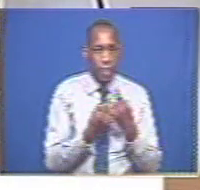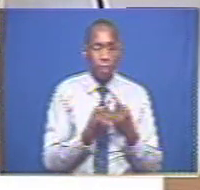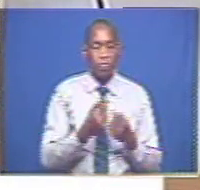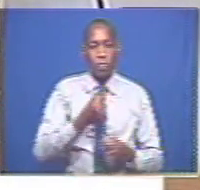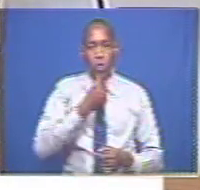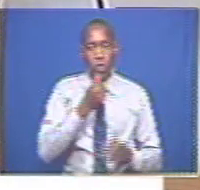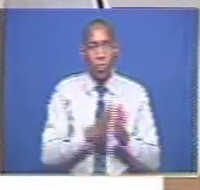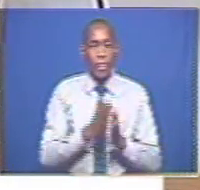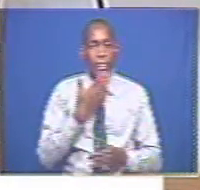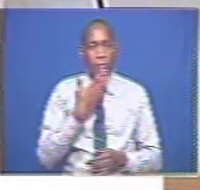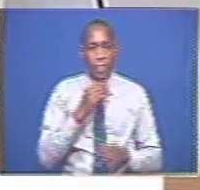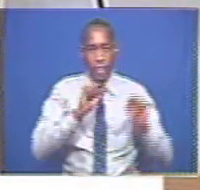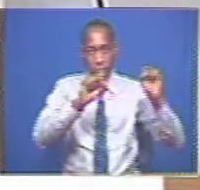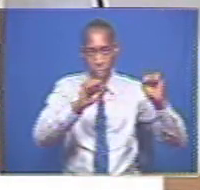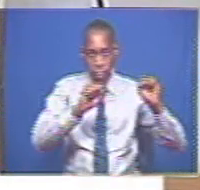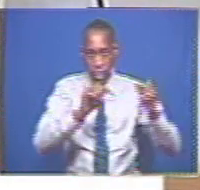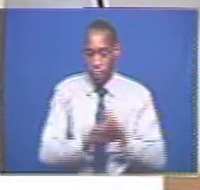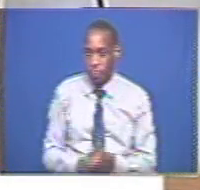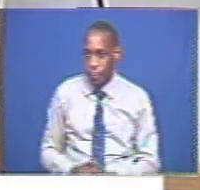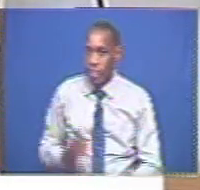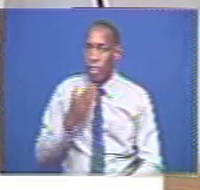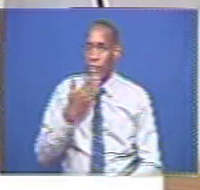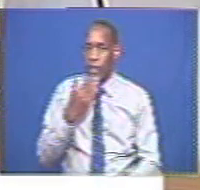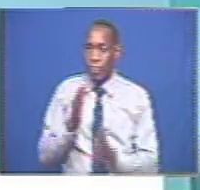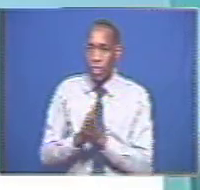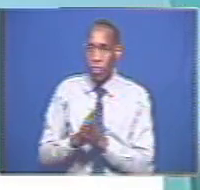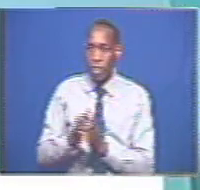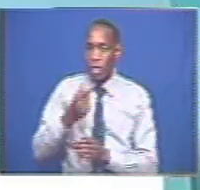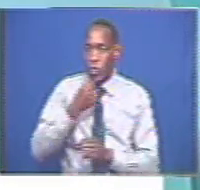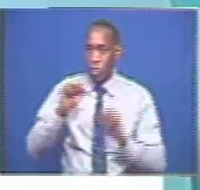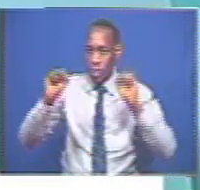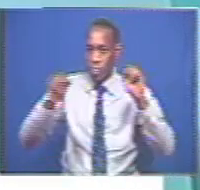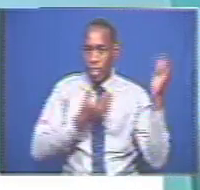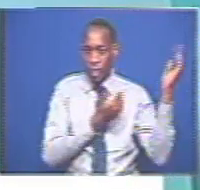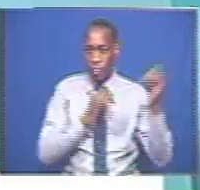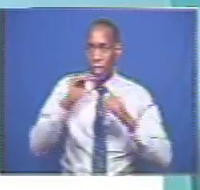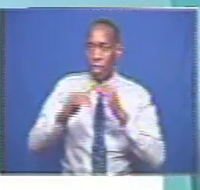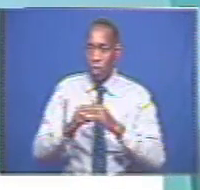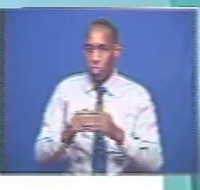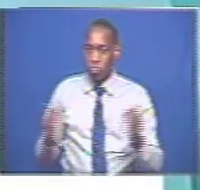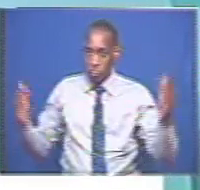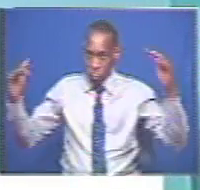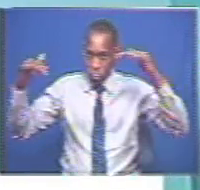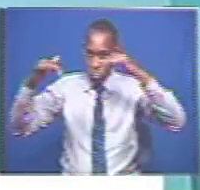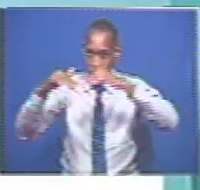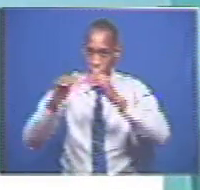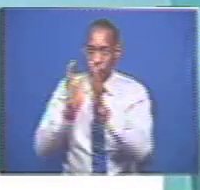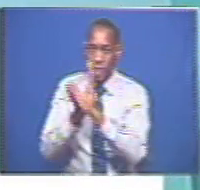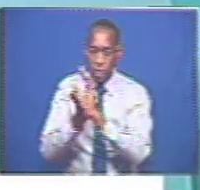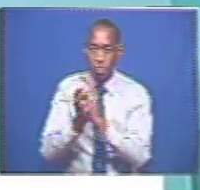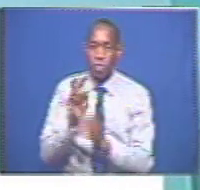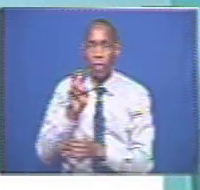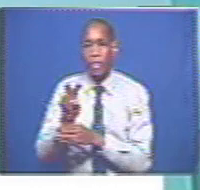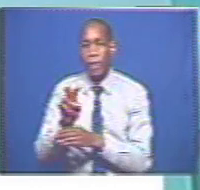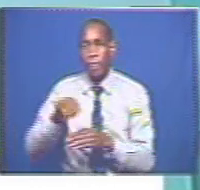that. Well, to the FC and Gor Mahia fans again, I expect all of you to just fill up Kasarani. It's a game of football. At the